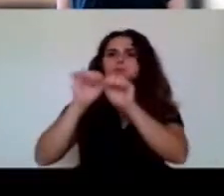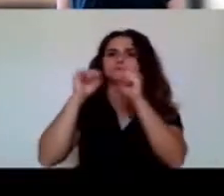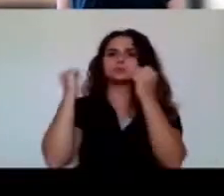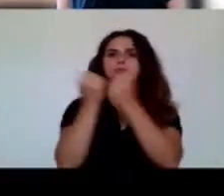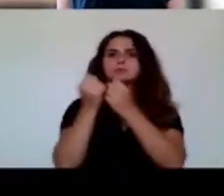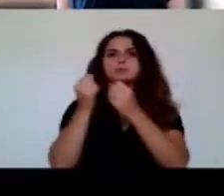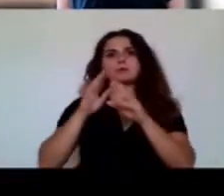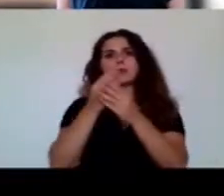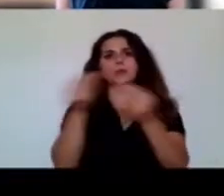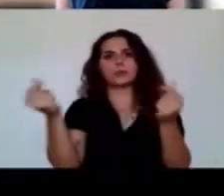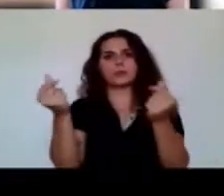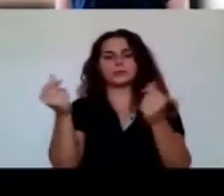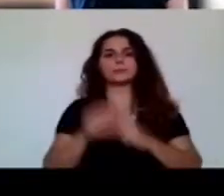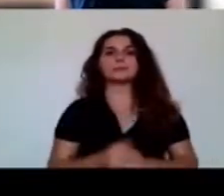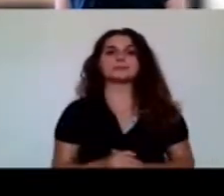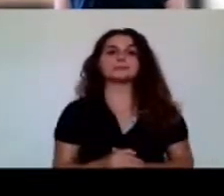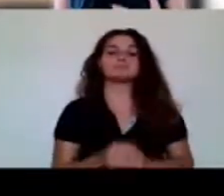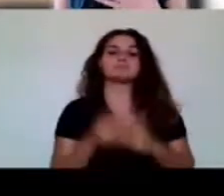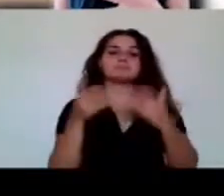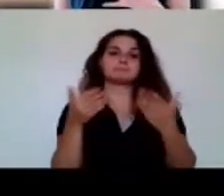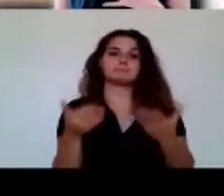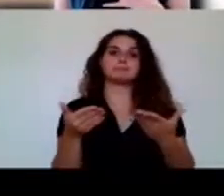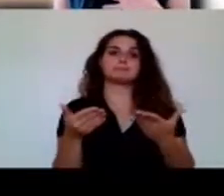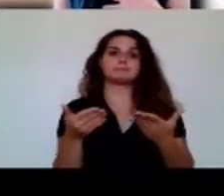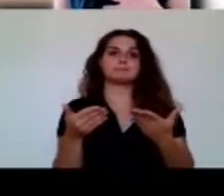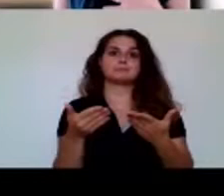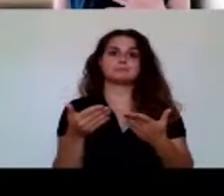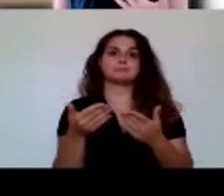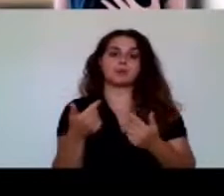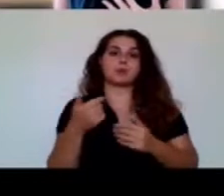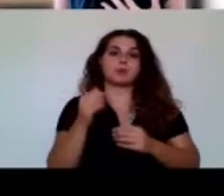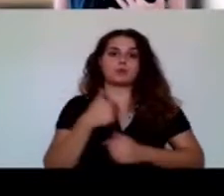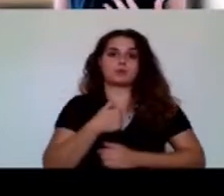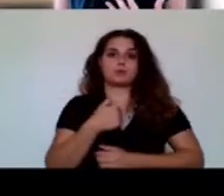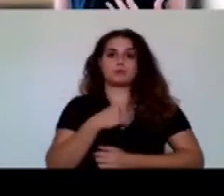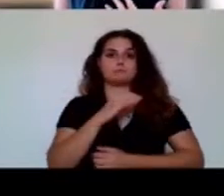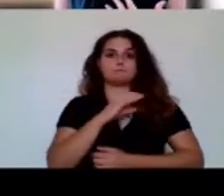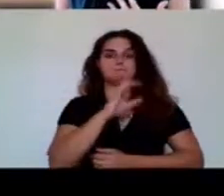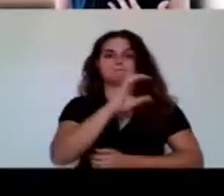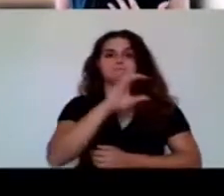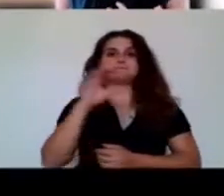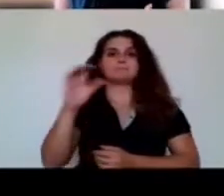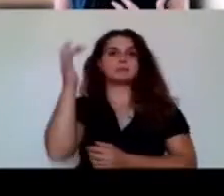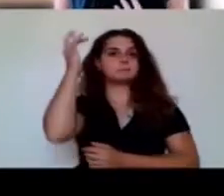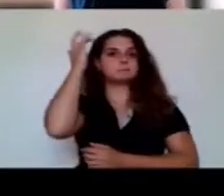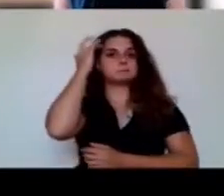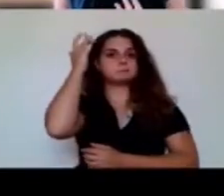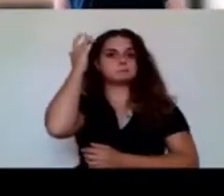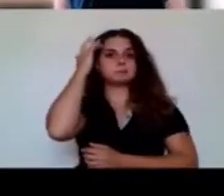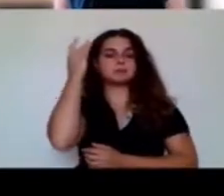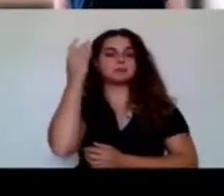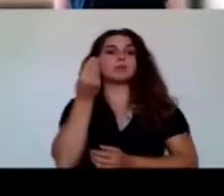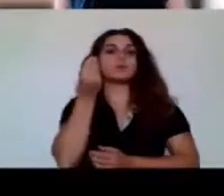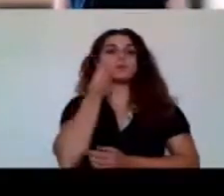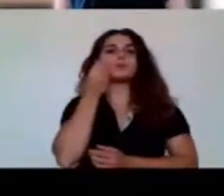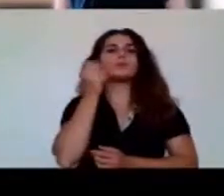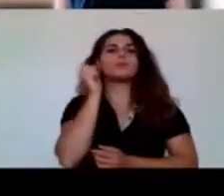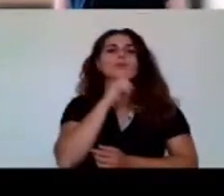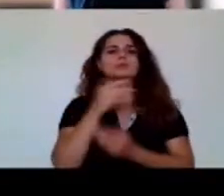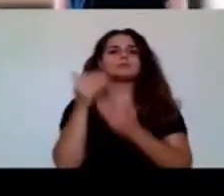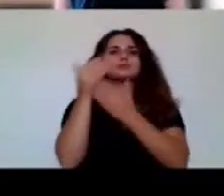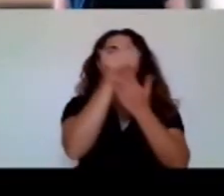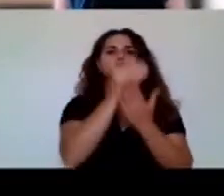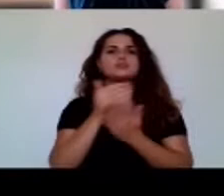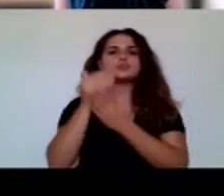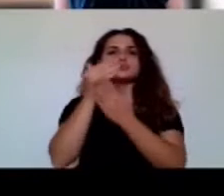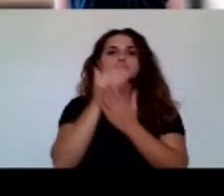to overcome them. And so as a neuroscientist, for me, the question becomes, how can we study